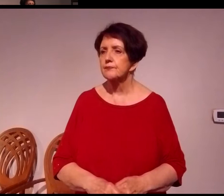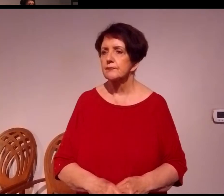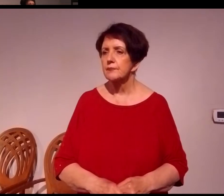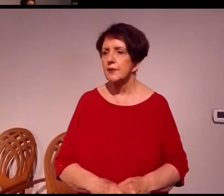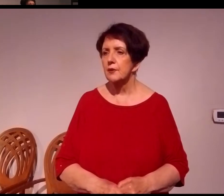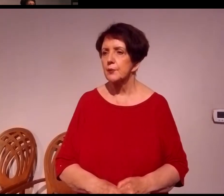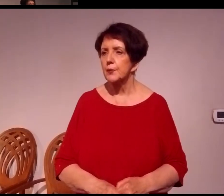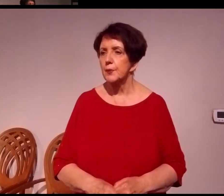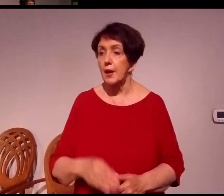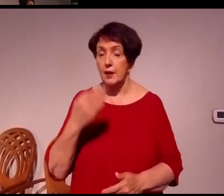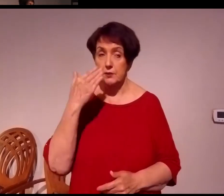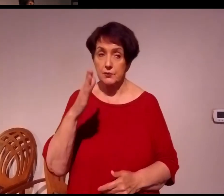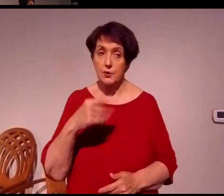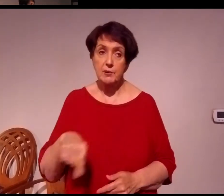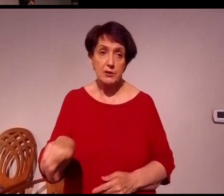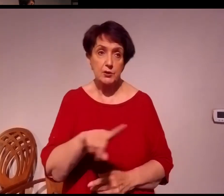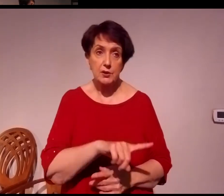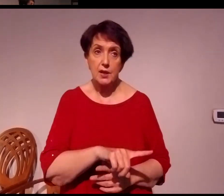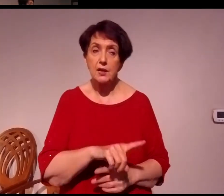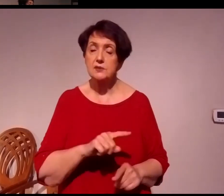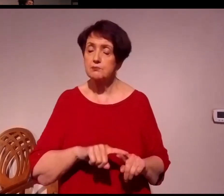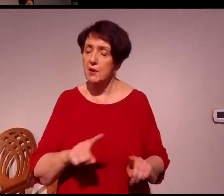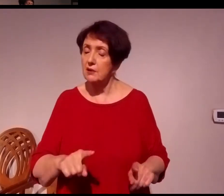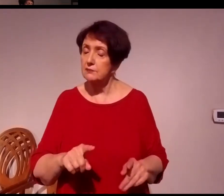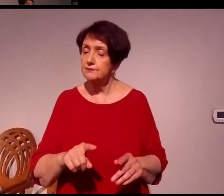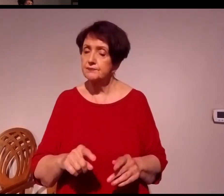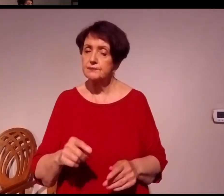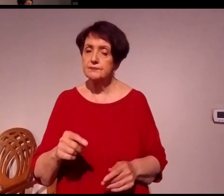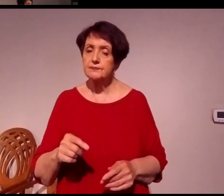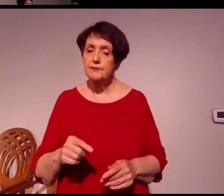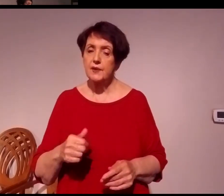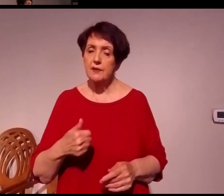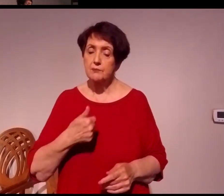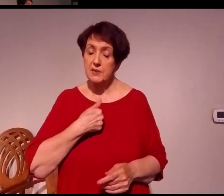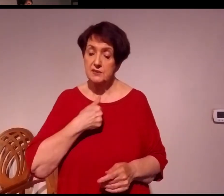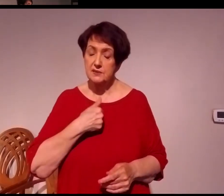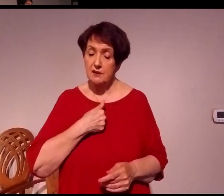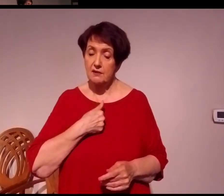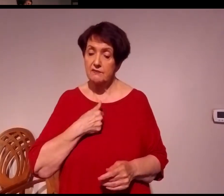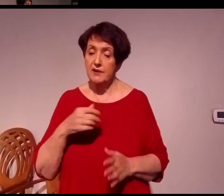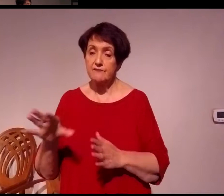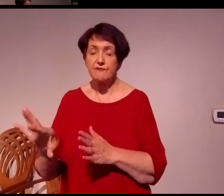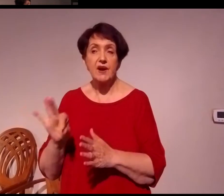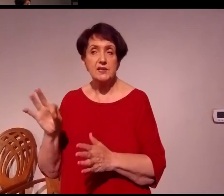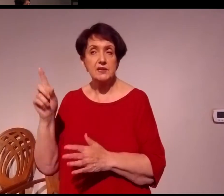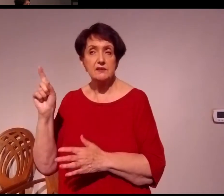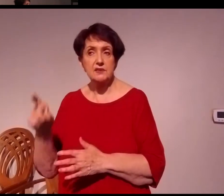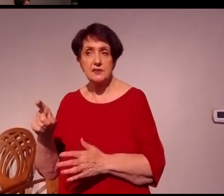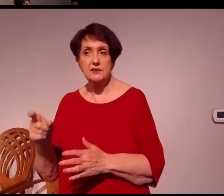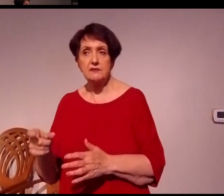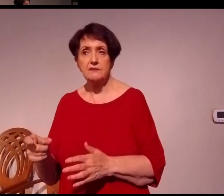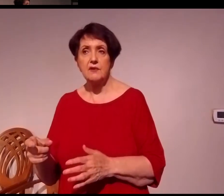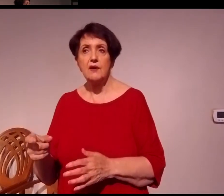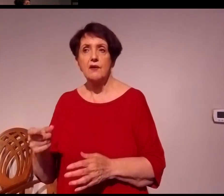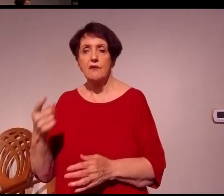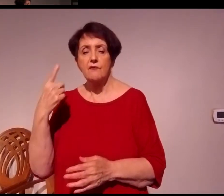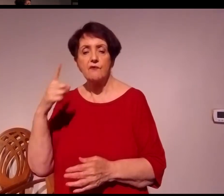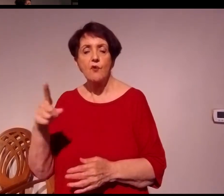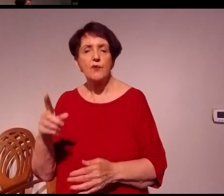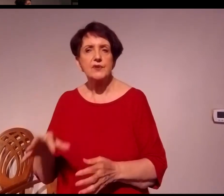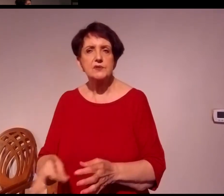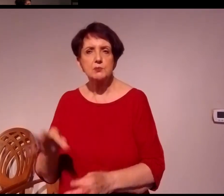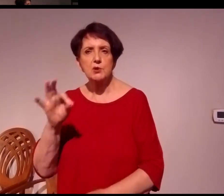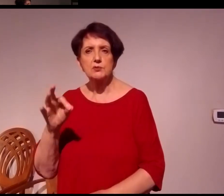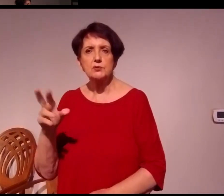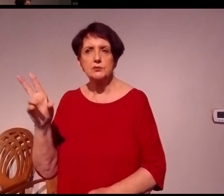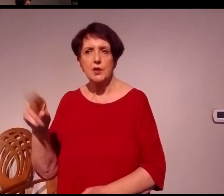So I don't know about you, but I am finding the need for this powerful spiritual no a lot in my